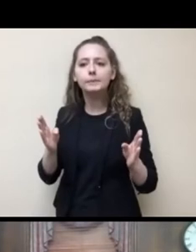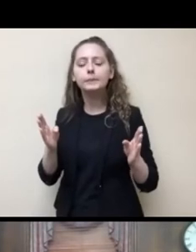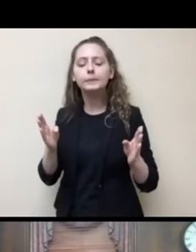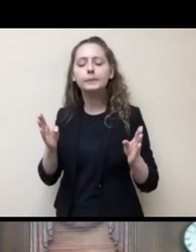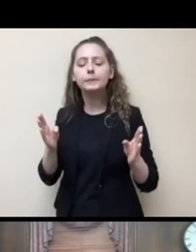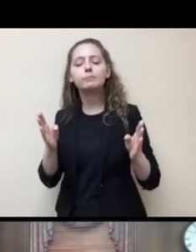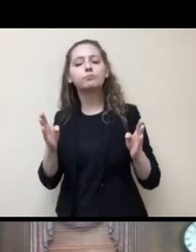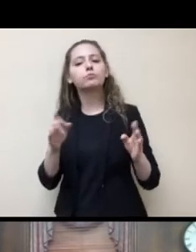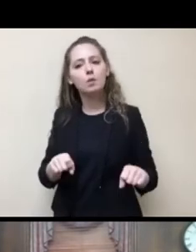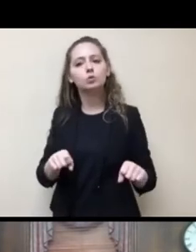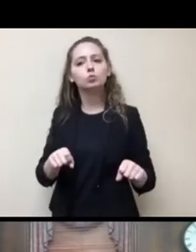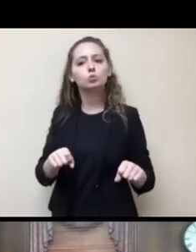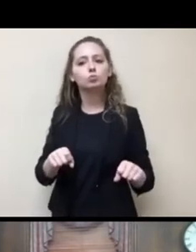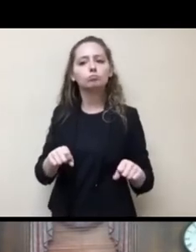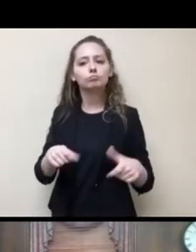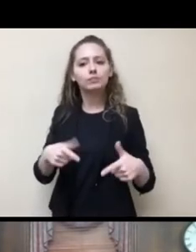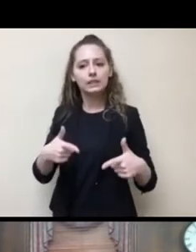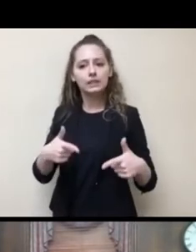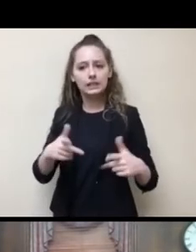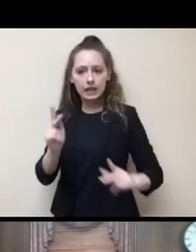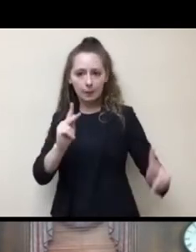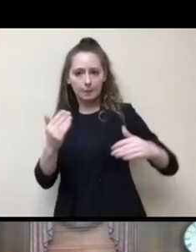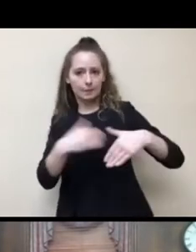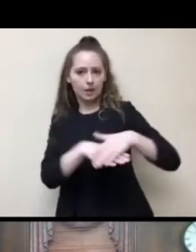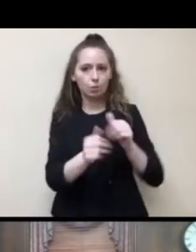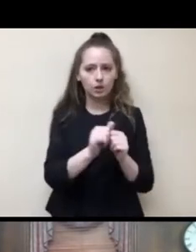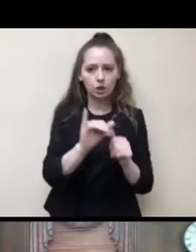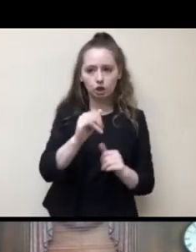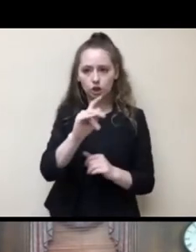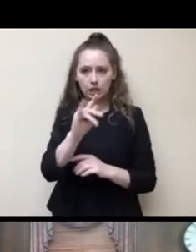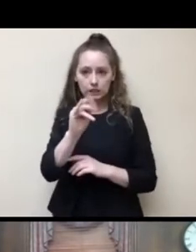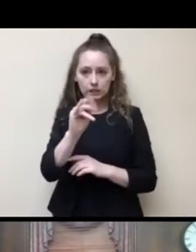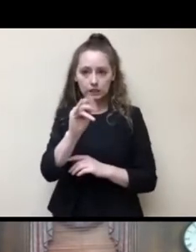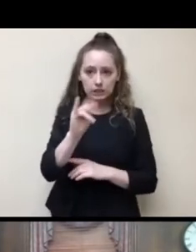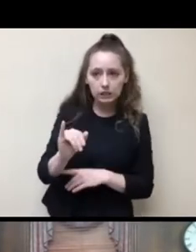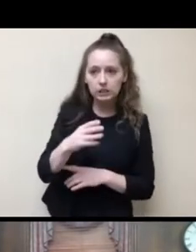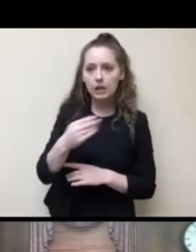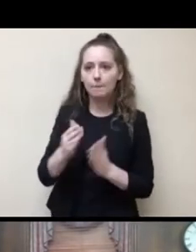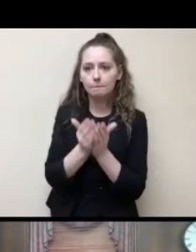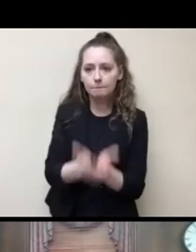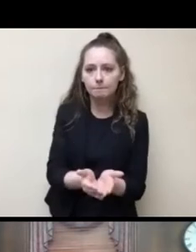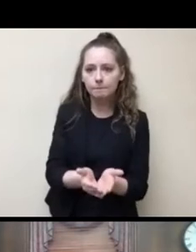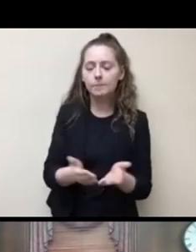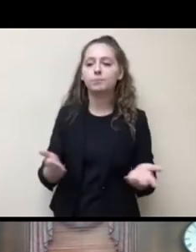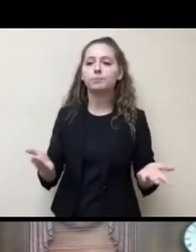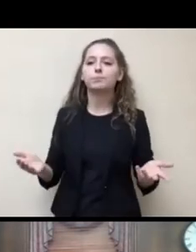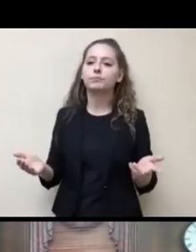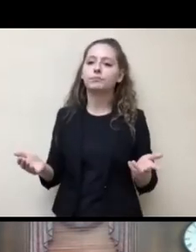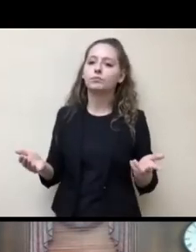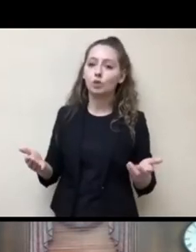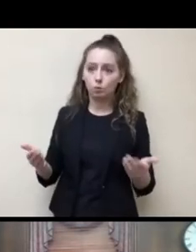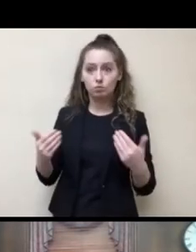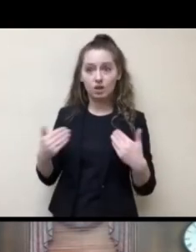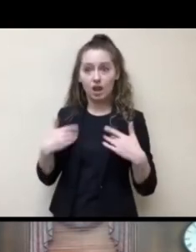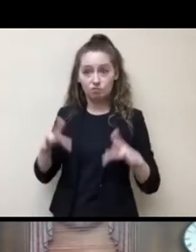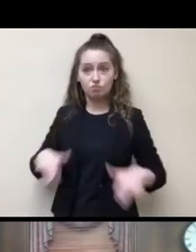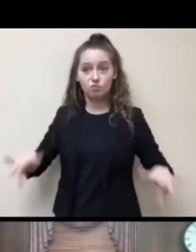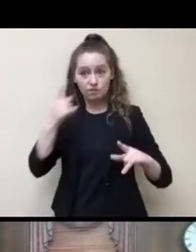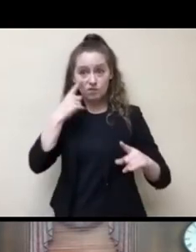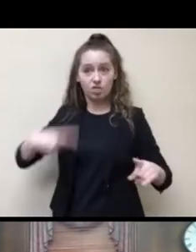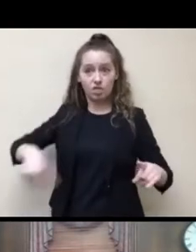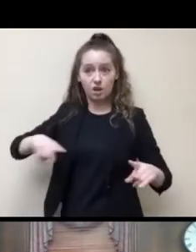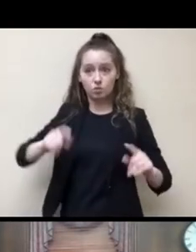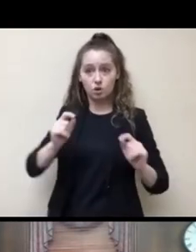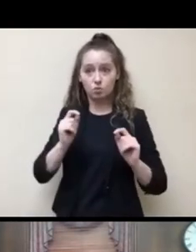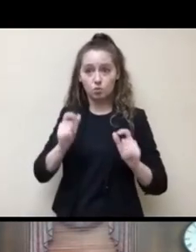be able to let the folks in with their jet skis and jet boats, so long as we have room for them. Real quickly, the